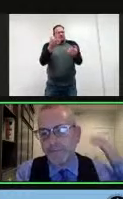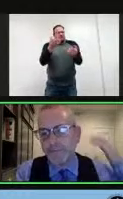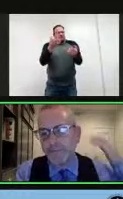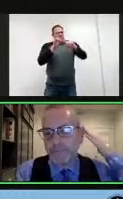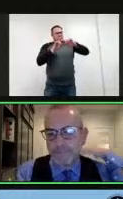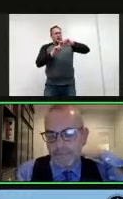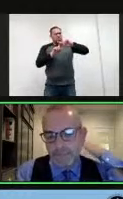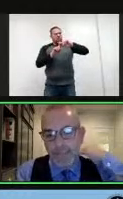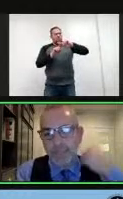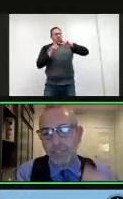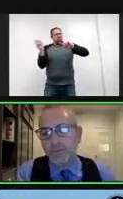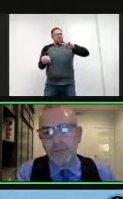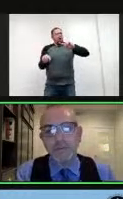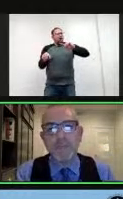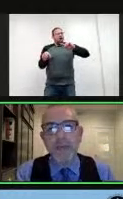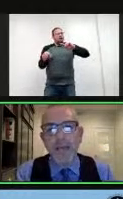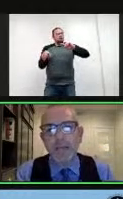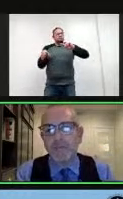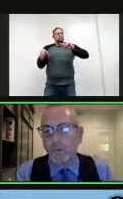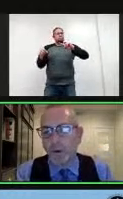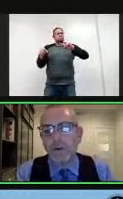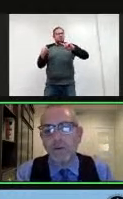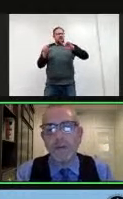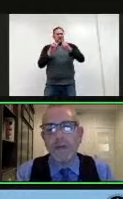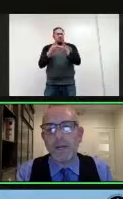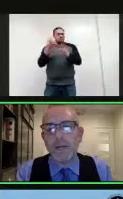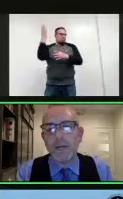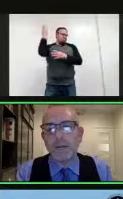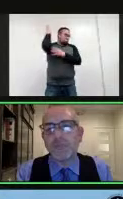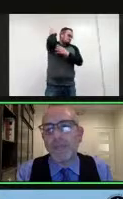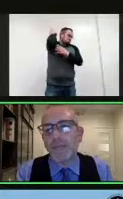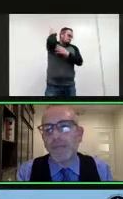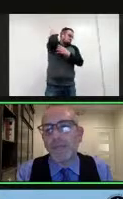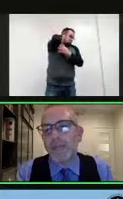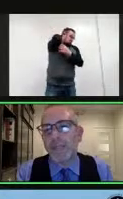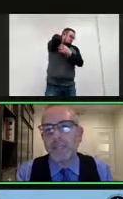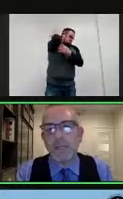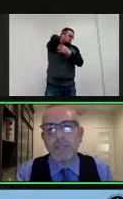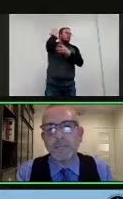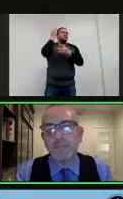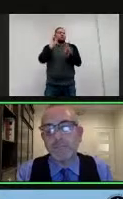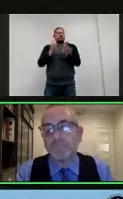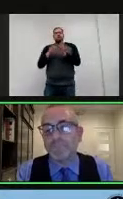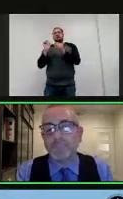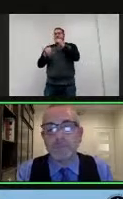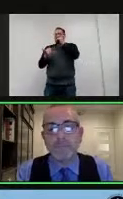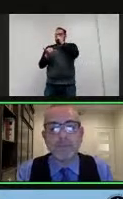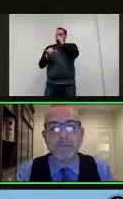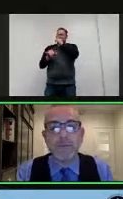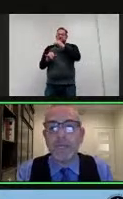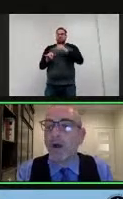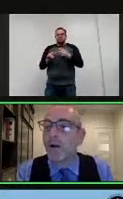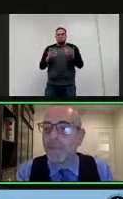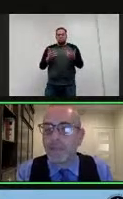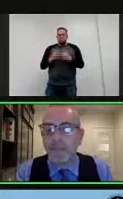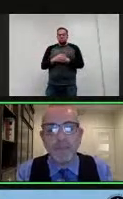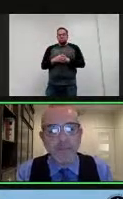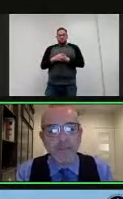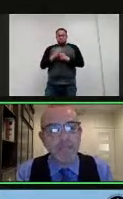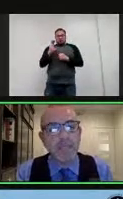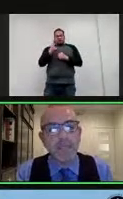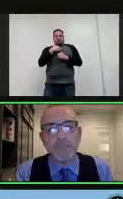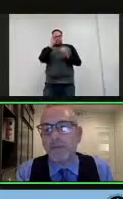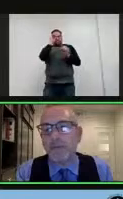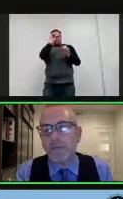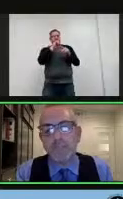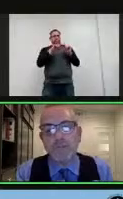of pat the district on the back for, recognizing that certainly in our opinion, but I